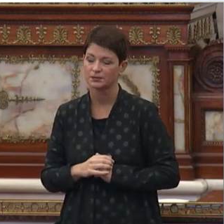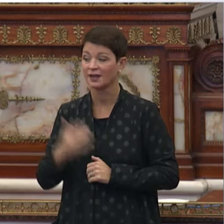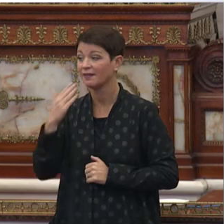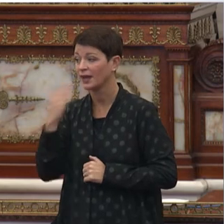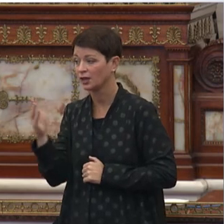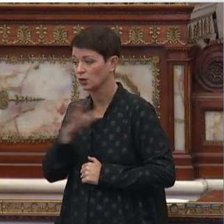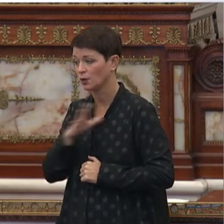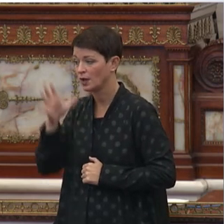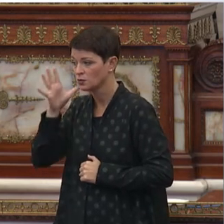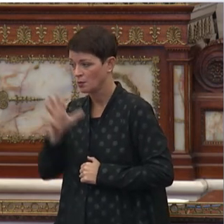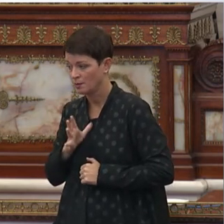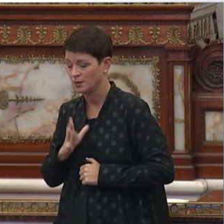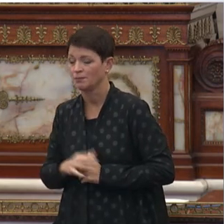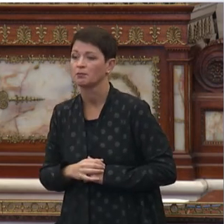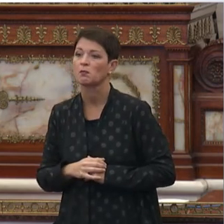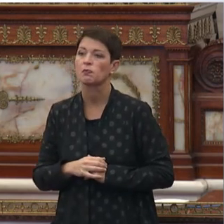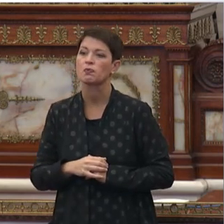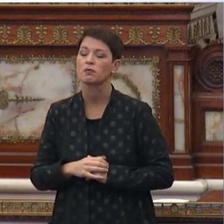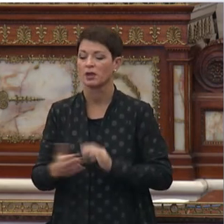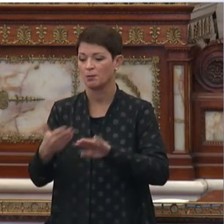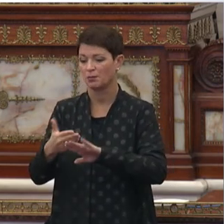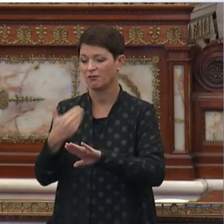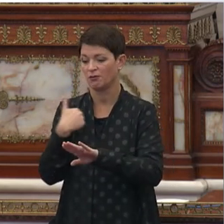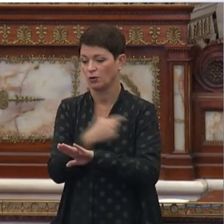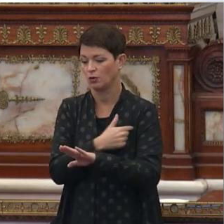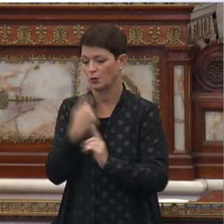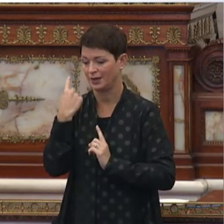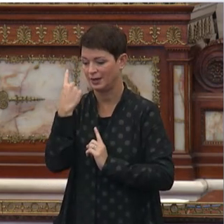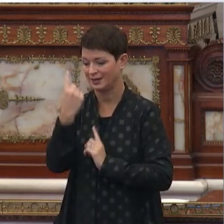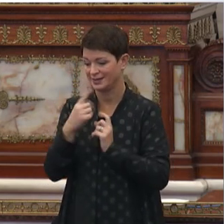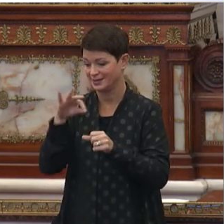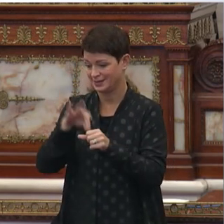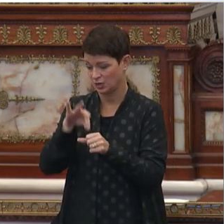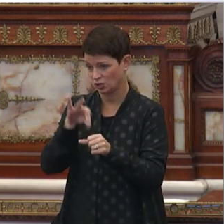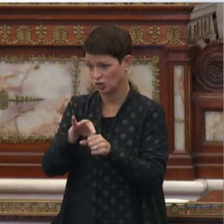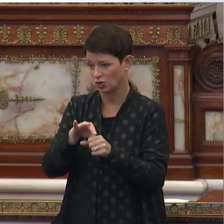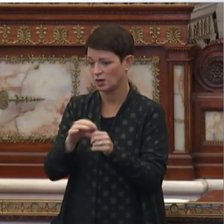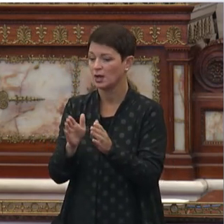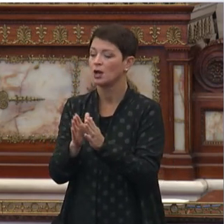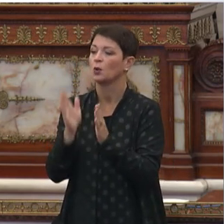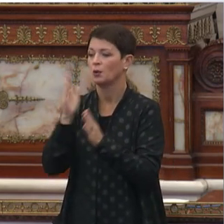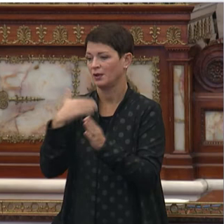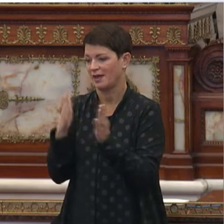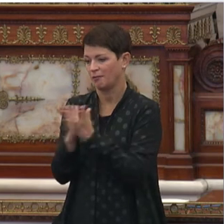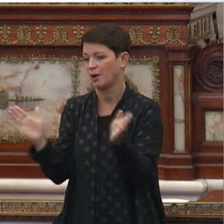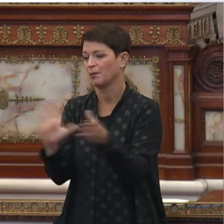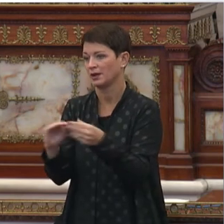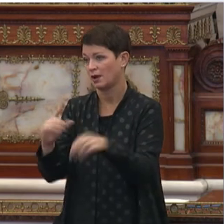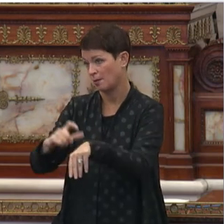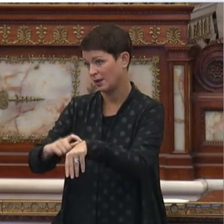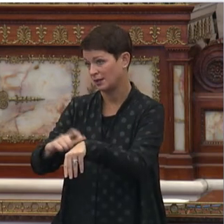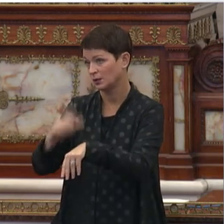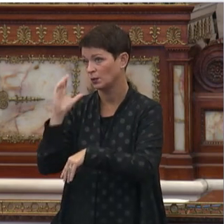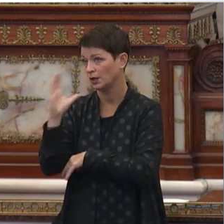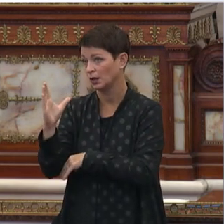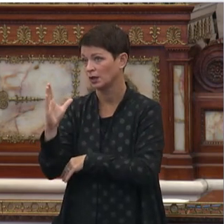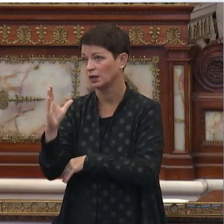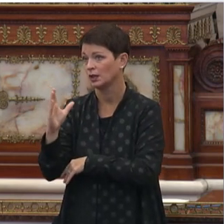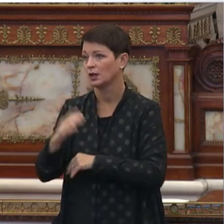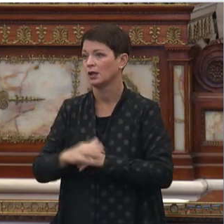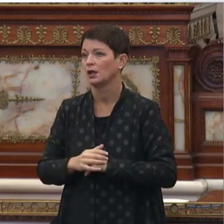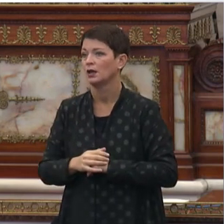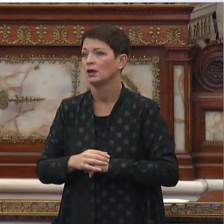you, Councilwoman. Before we consider, we will have our public comment session. We will now take a